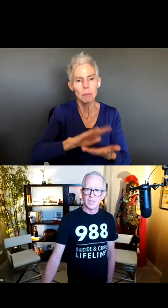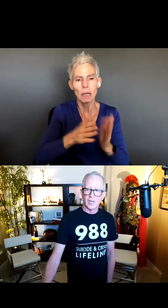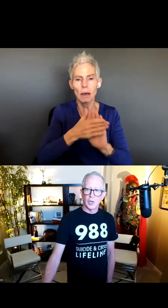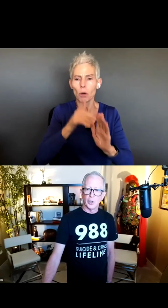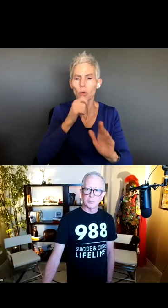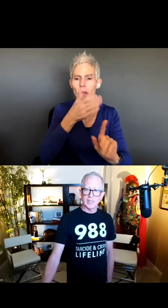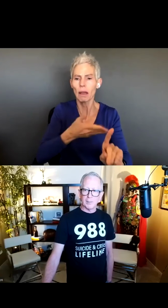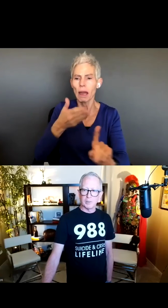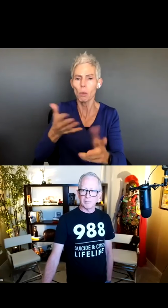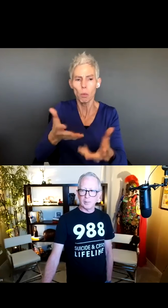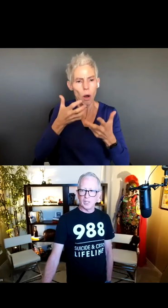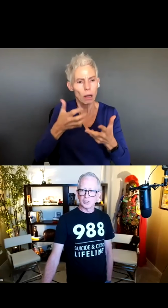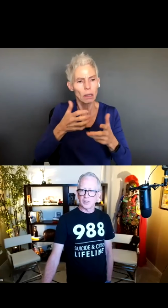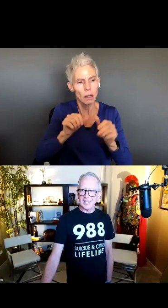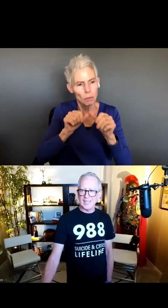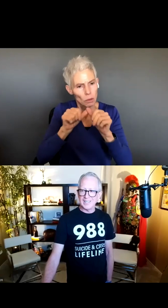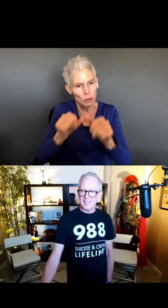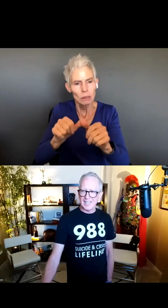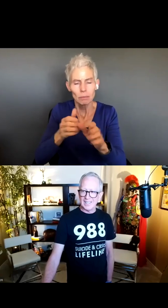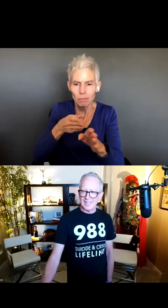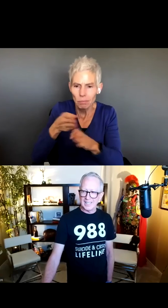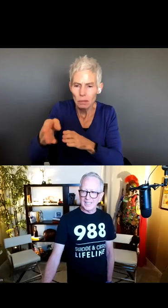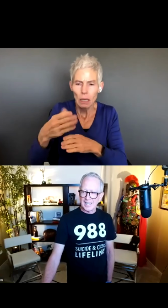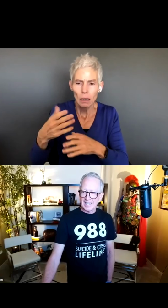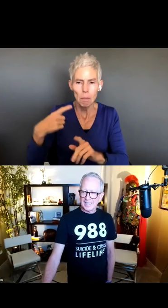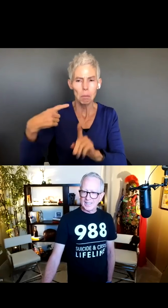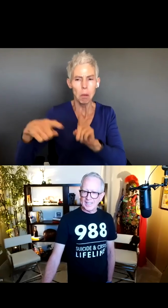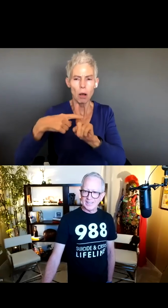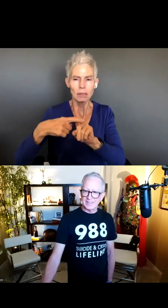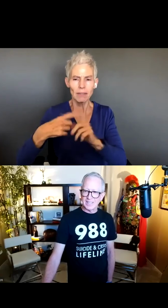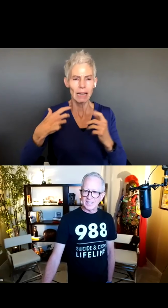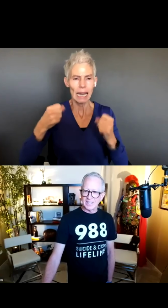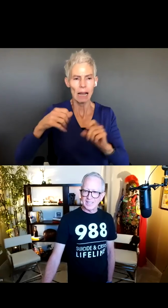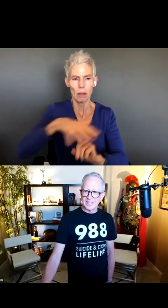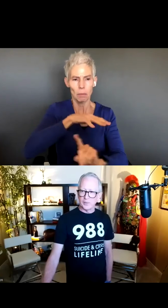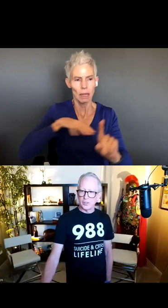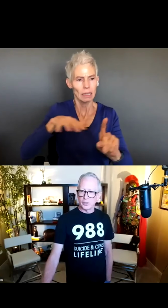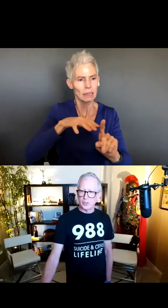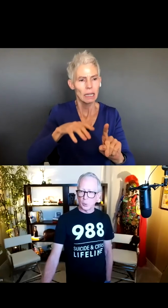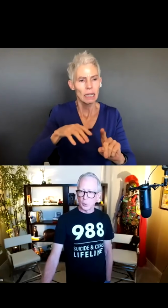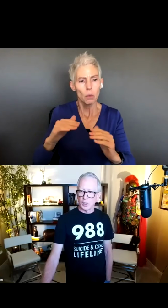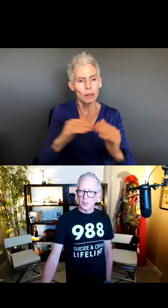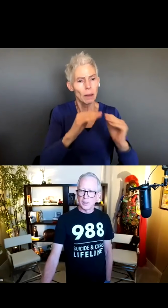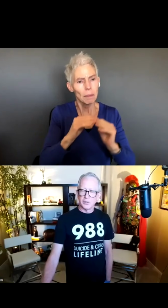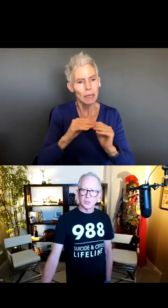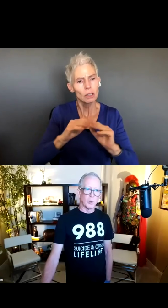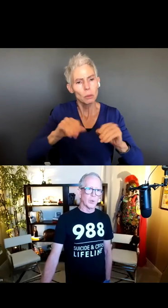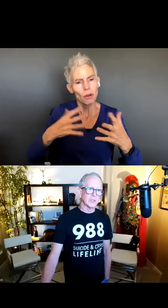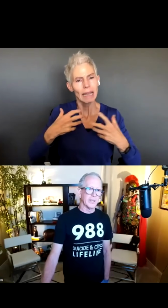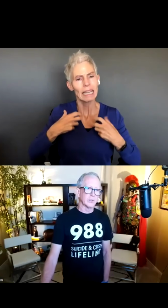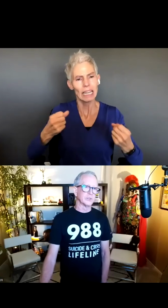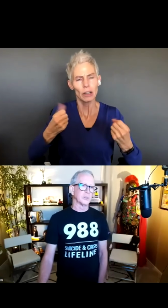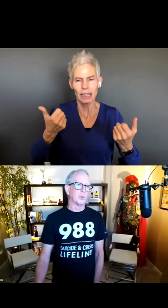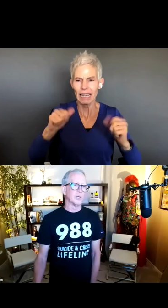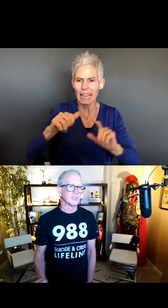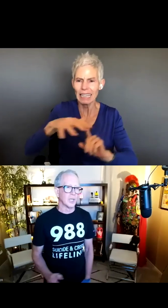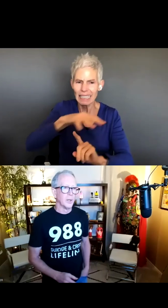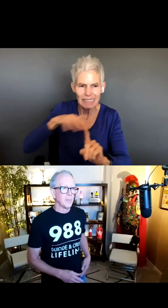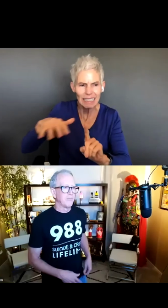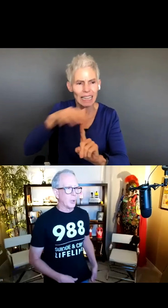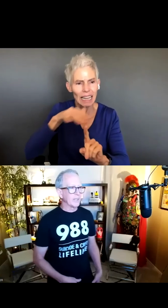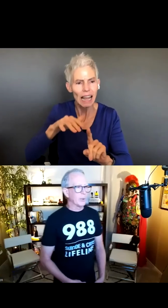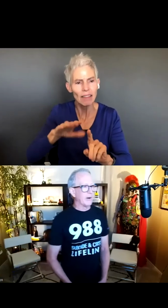place. Ultimately, I believe peers are the key to healing in any setting. They open the door to more clinical support.